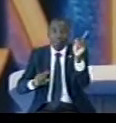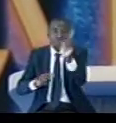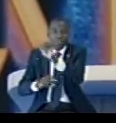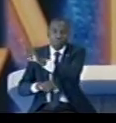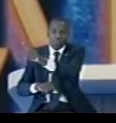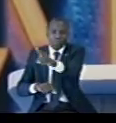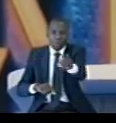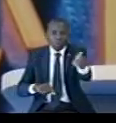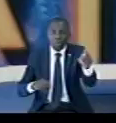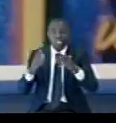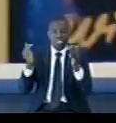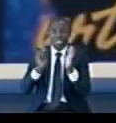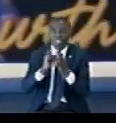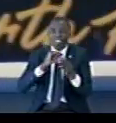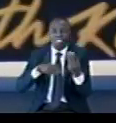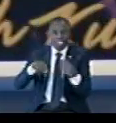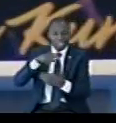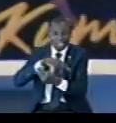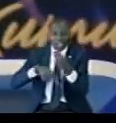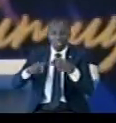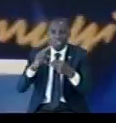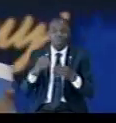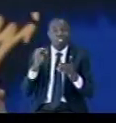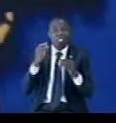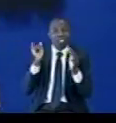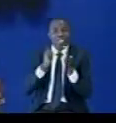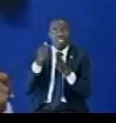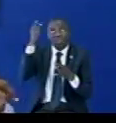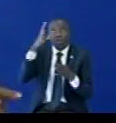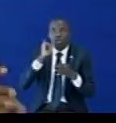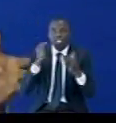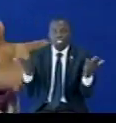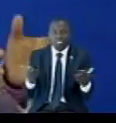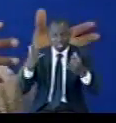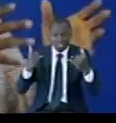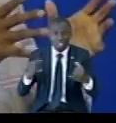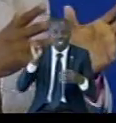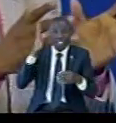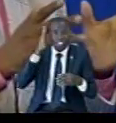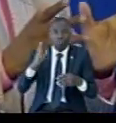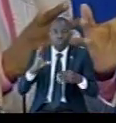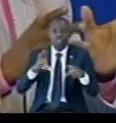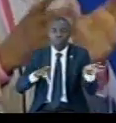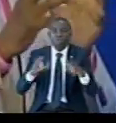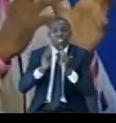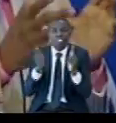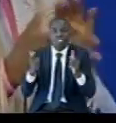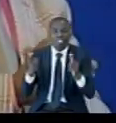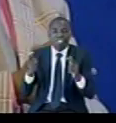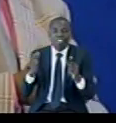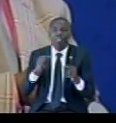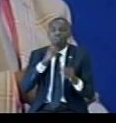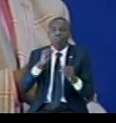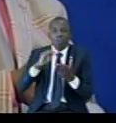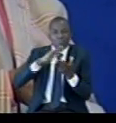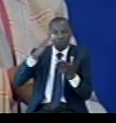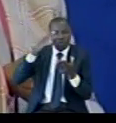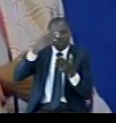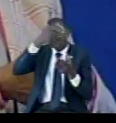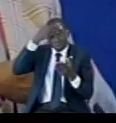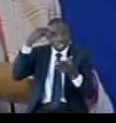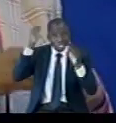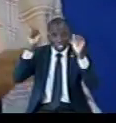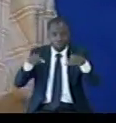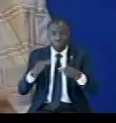bless everyone that God is there tonight. And he will do great, unforgettable things in